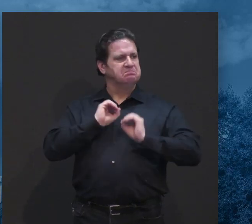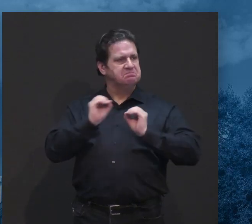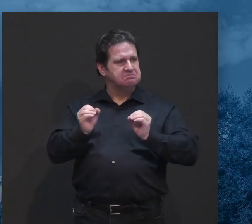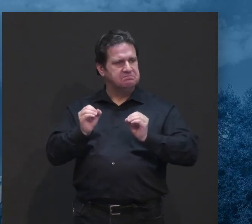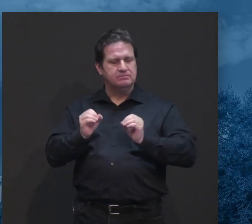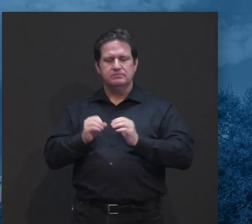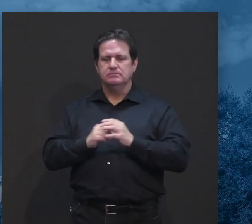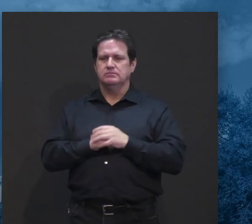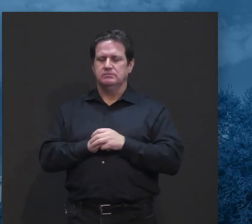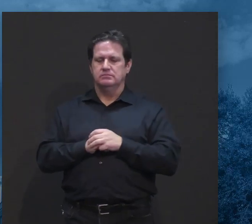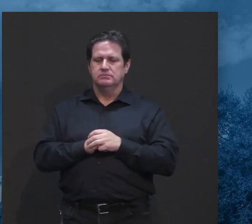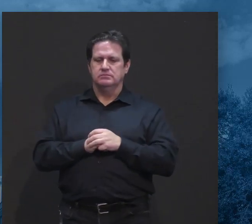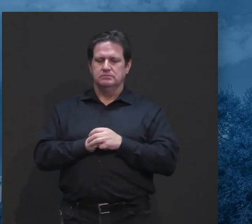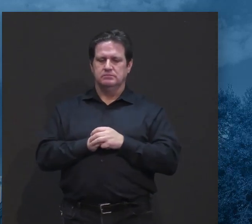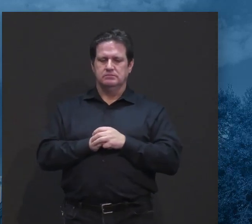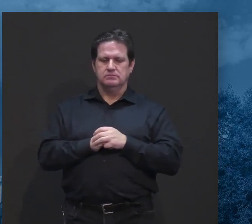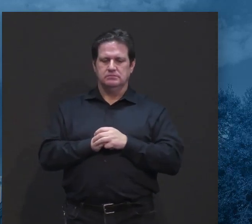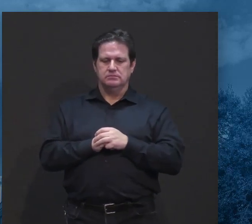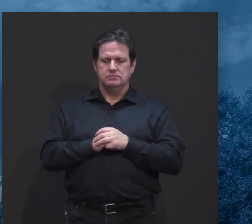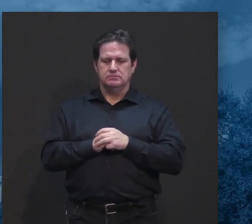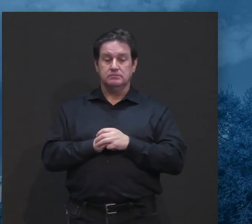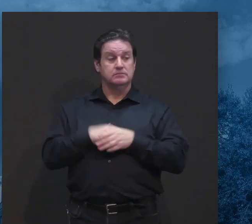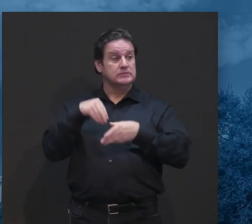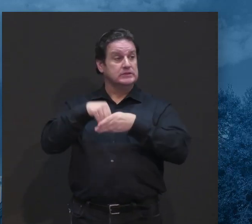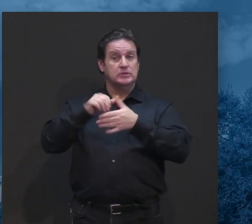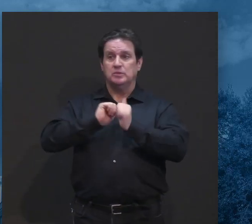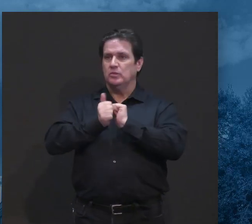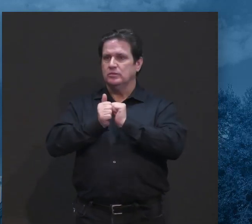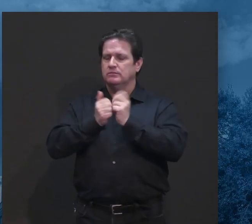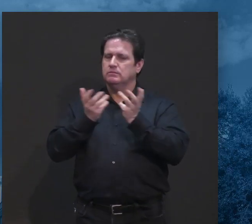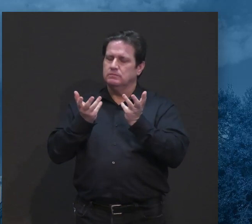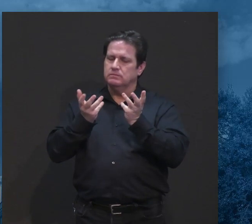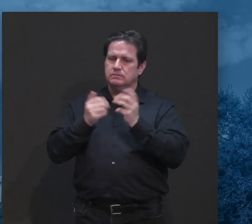and have done it well. But indoor sports,